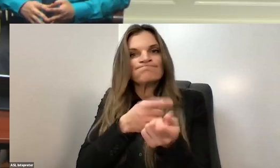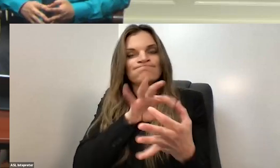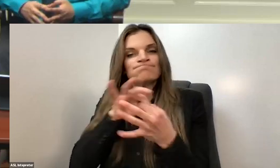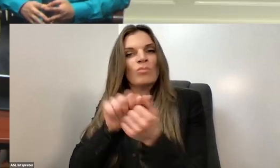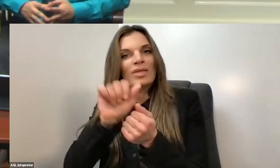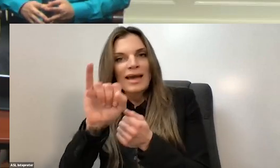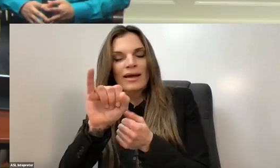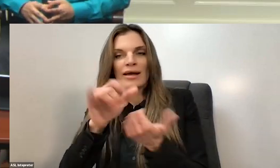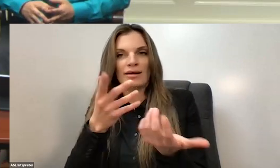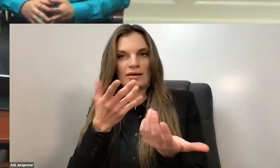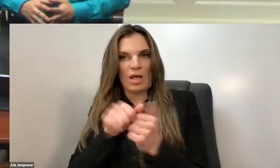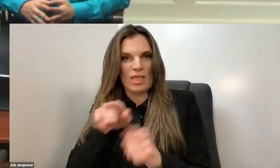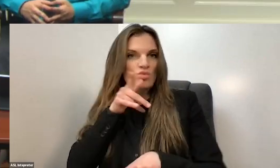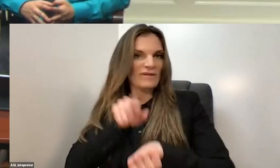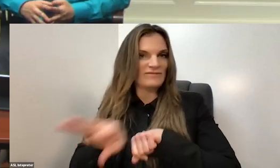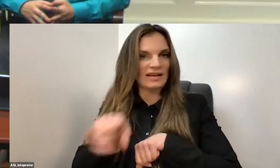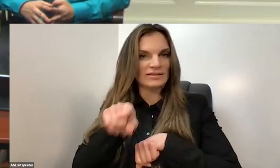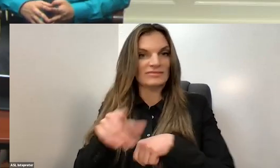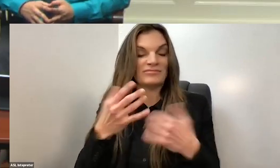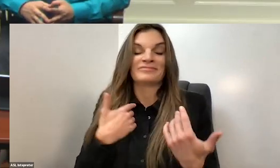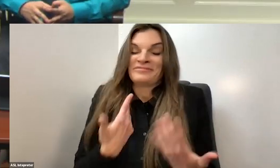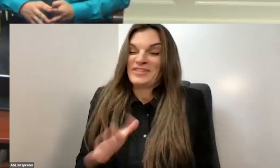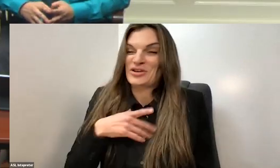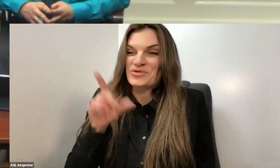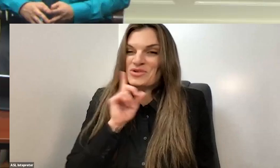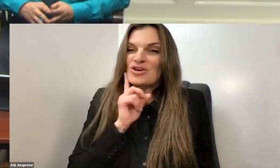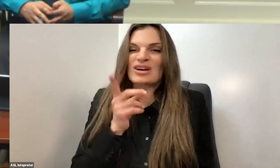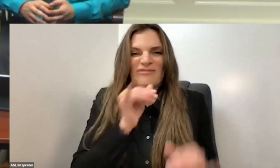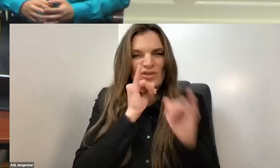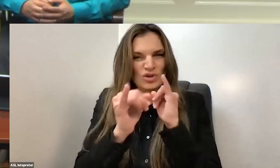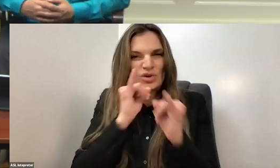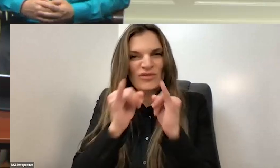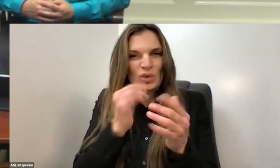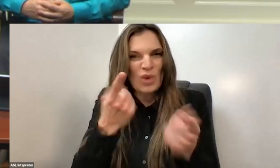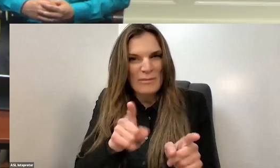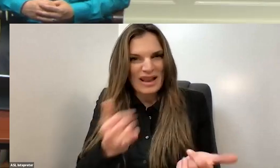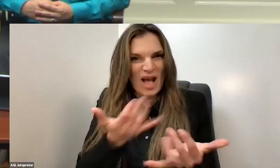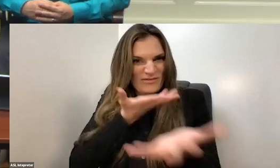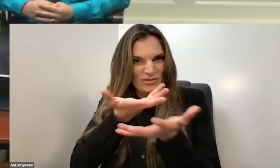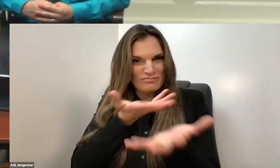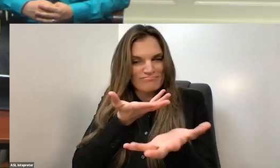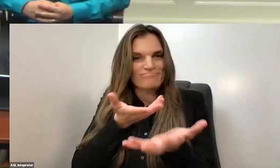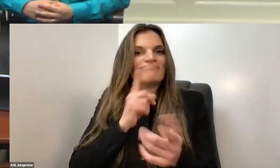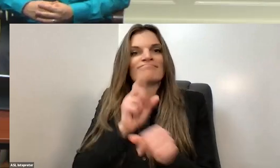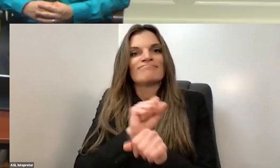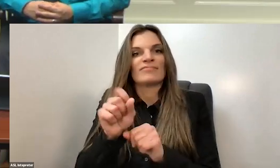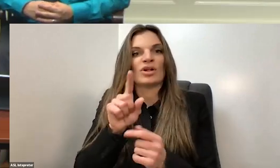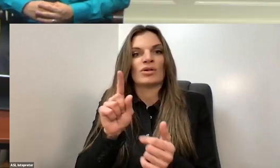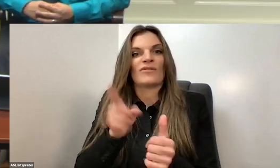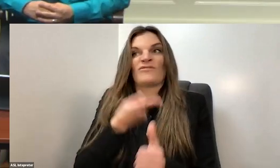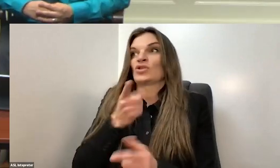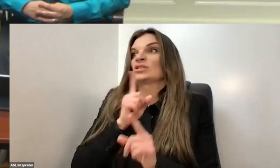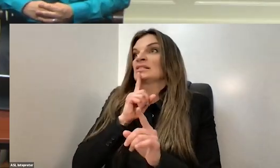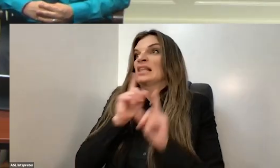you know, these interviews that are now being done by like these virtual but nobody's, right? Your first interview is going to be with